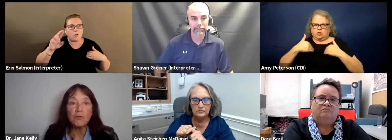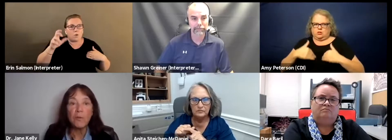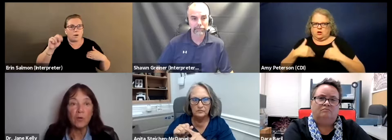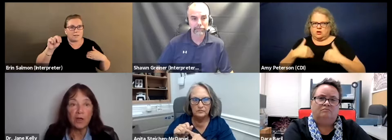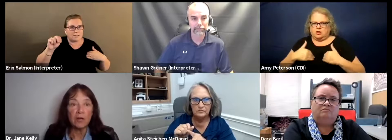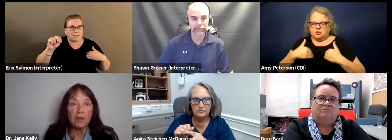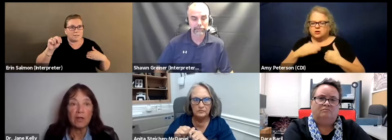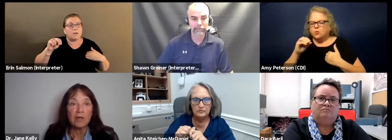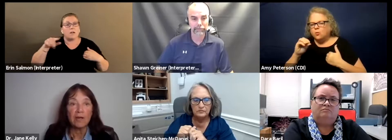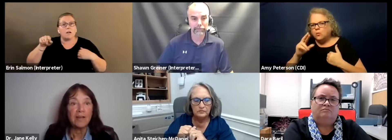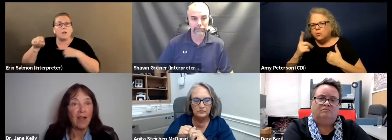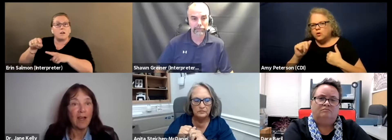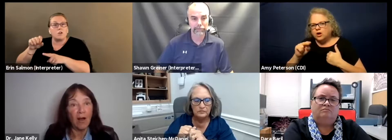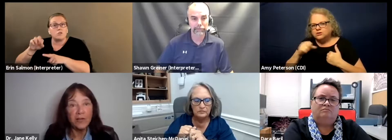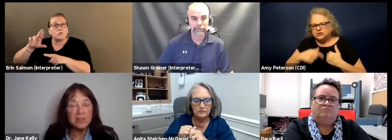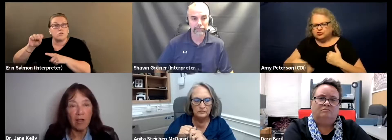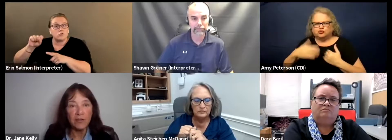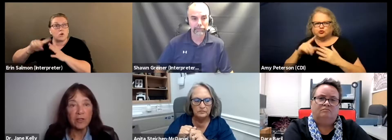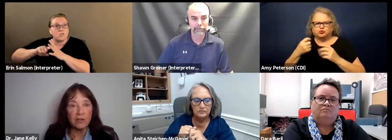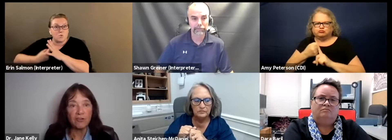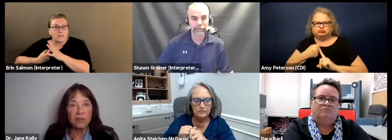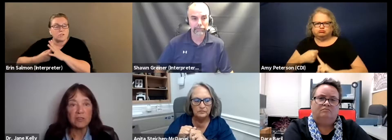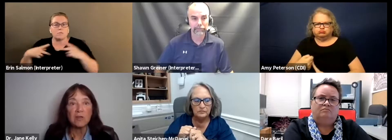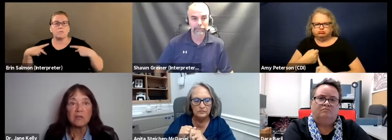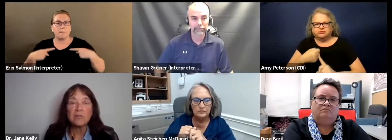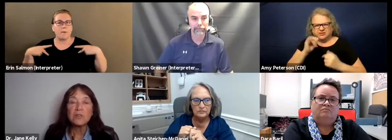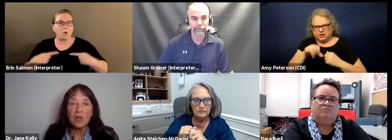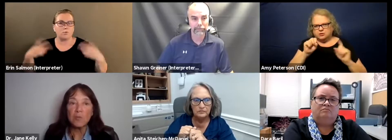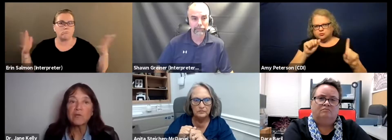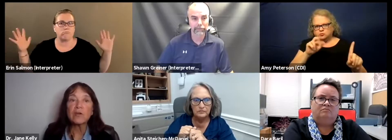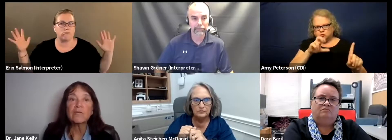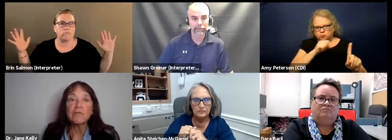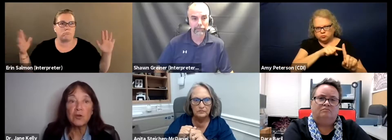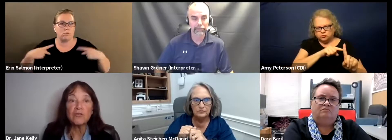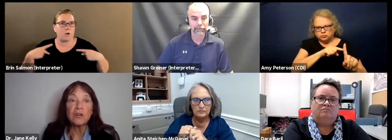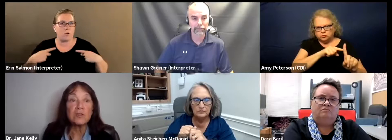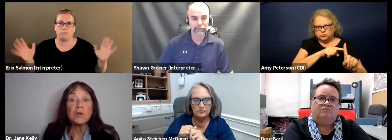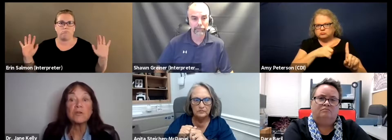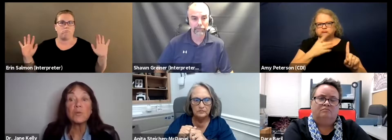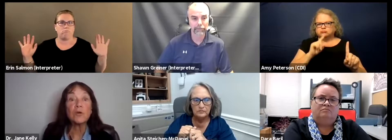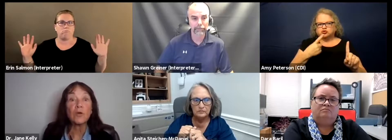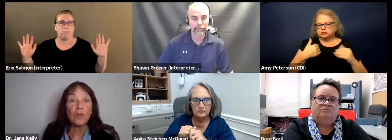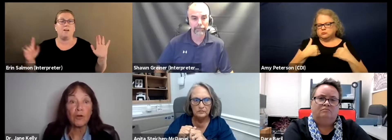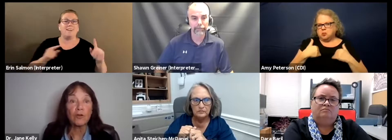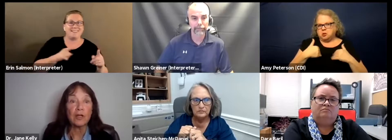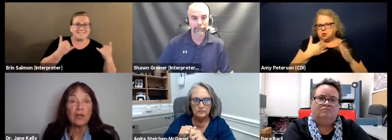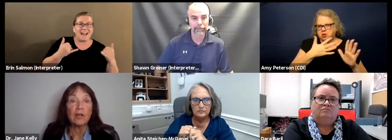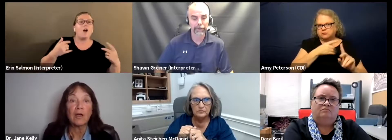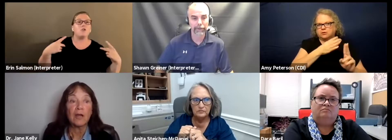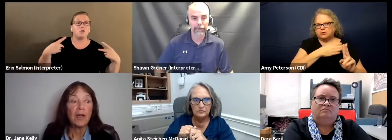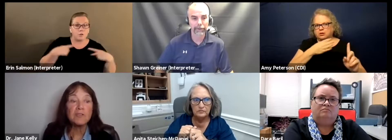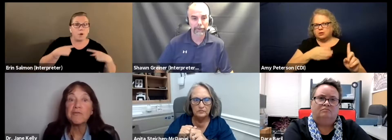gave you pneumonia and not all these other conditions. So some of the confusion is because we were